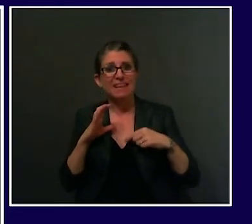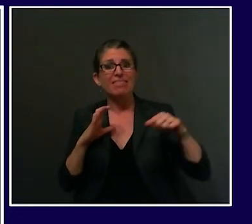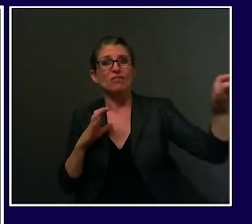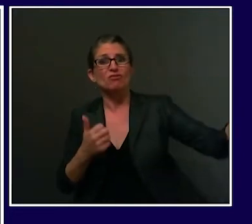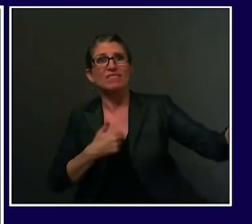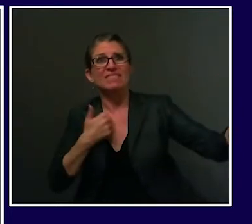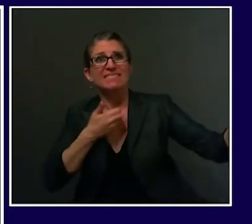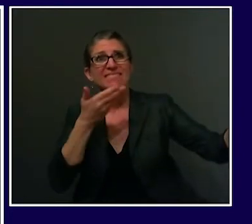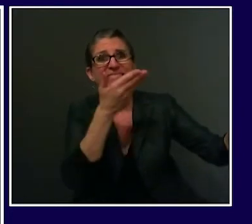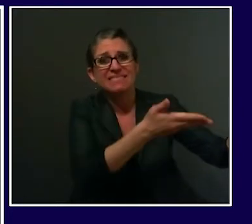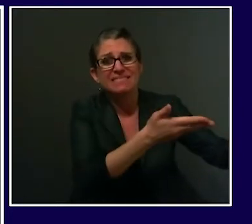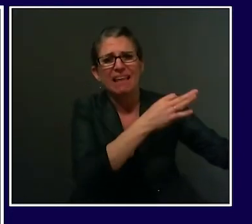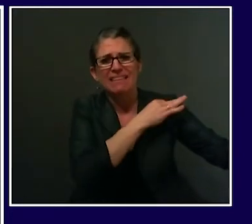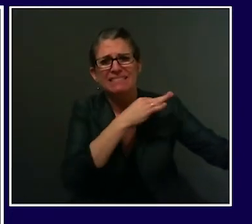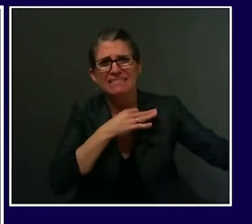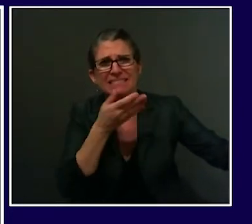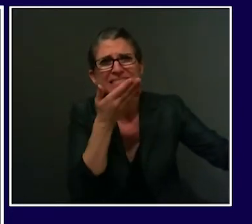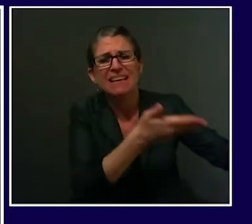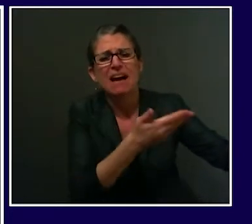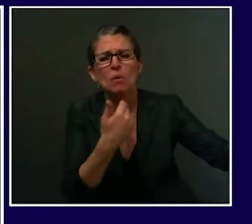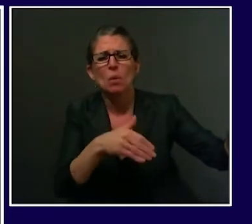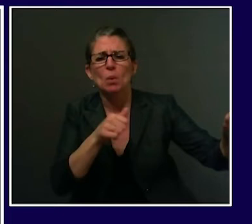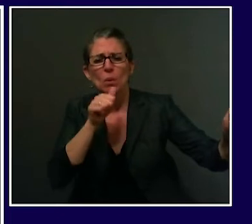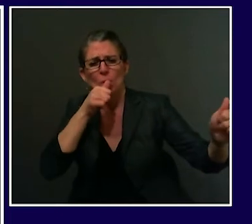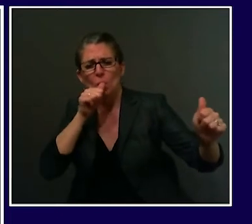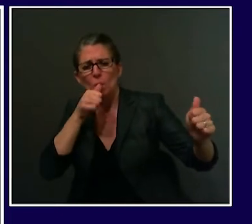staff who have been working there.